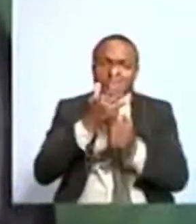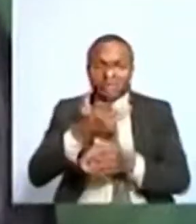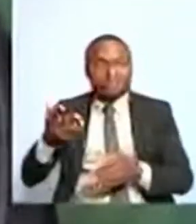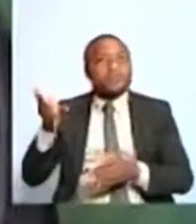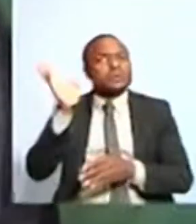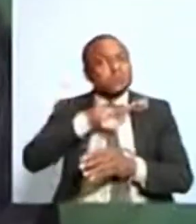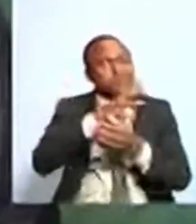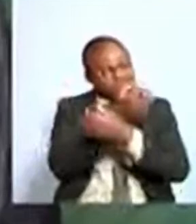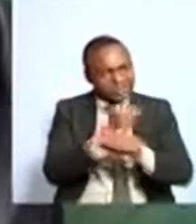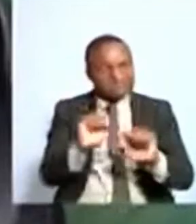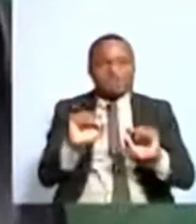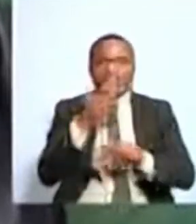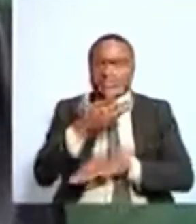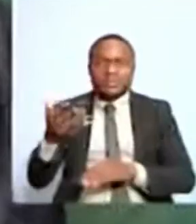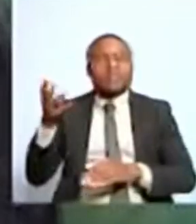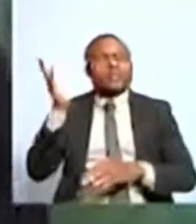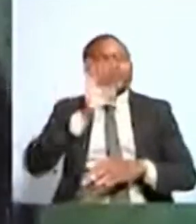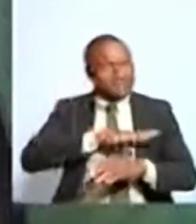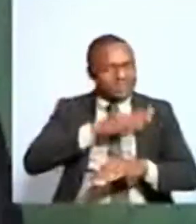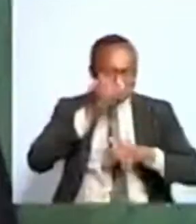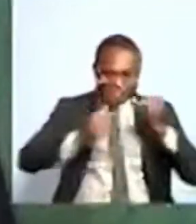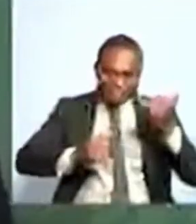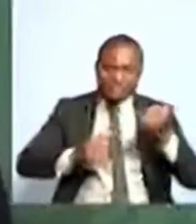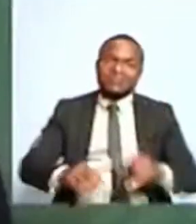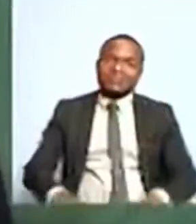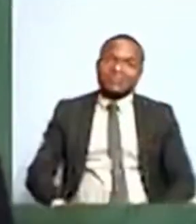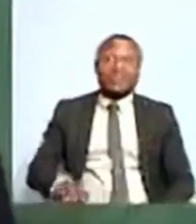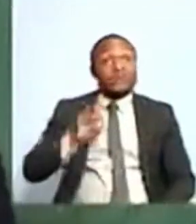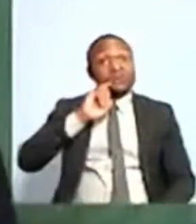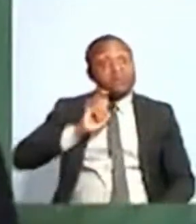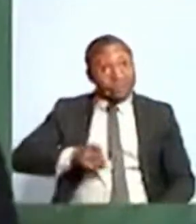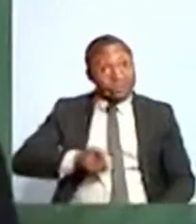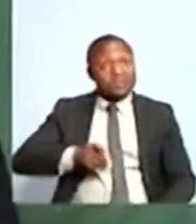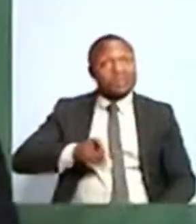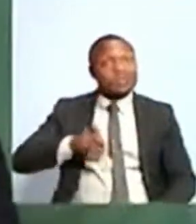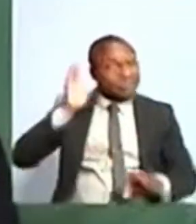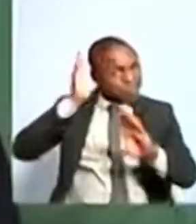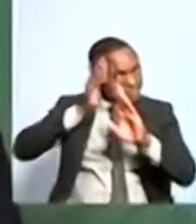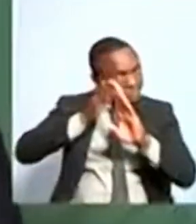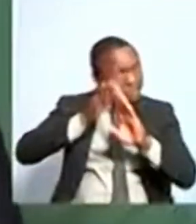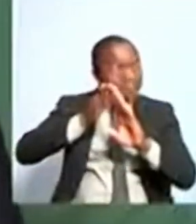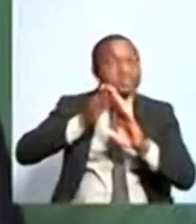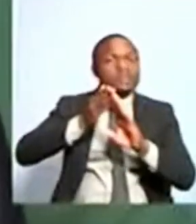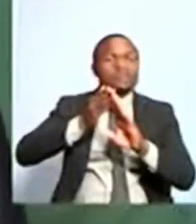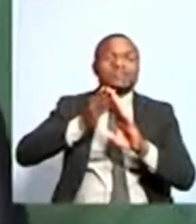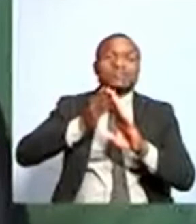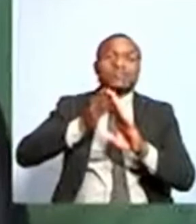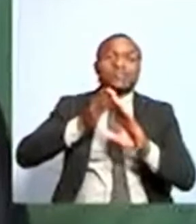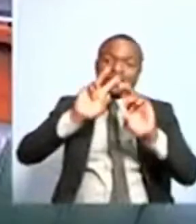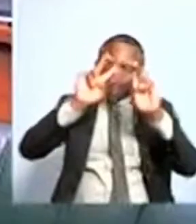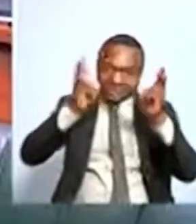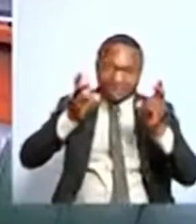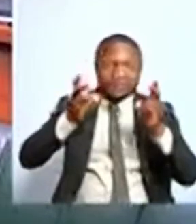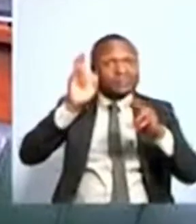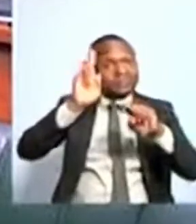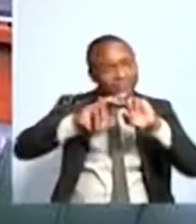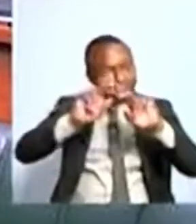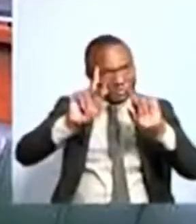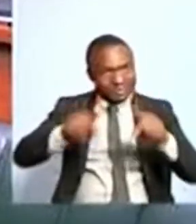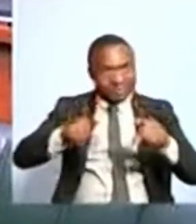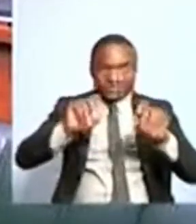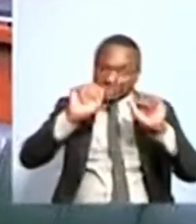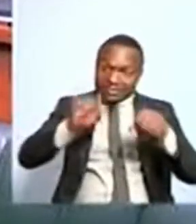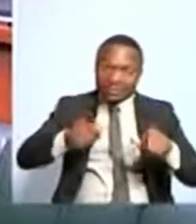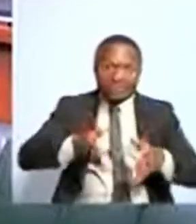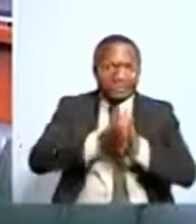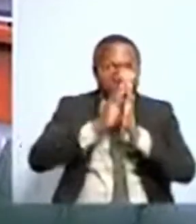already resolved, things that were already passed. So stick to the content of debate on the floor of the House. Mr. Chair, maybe let me just ask